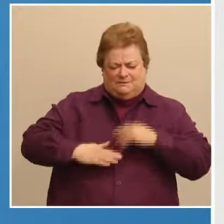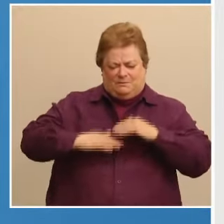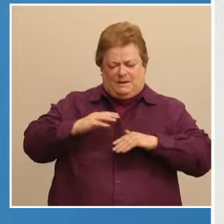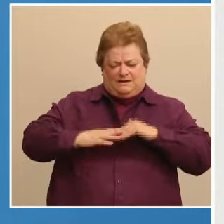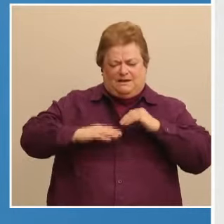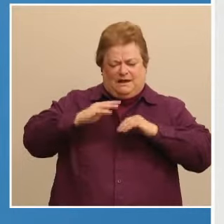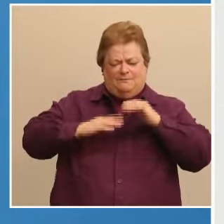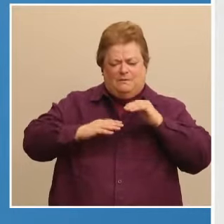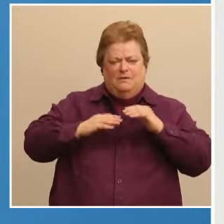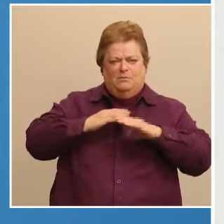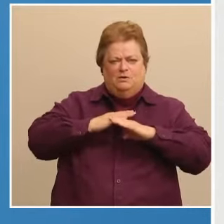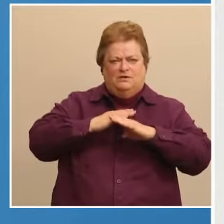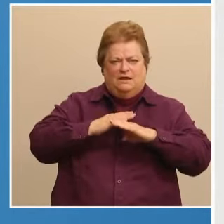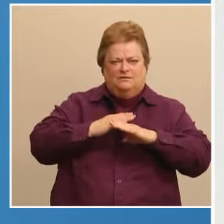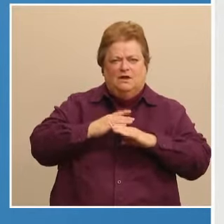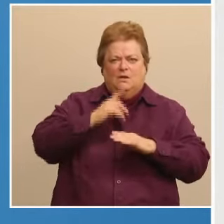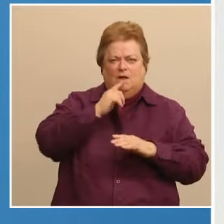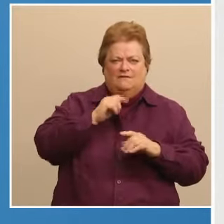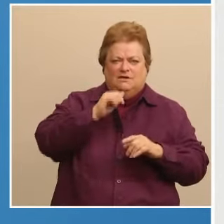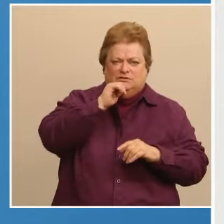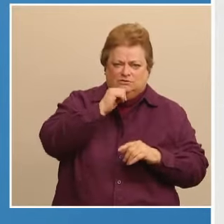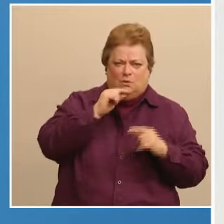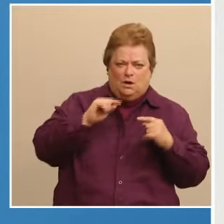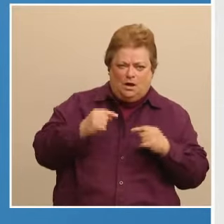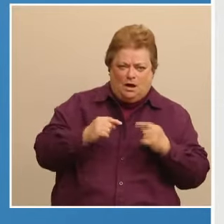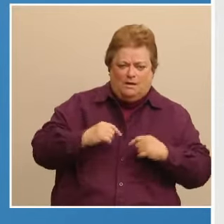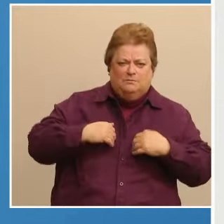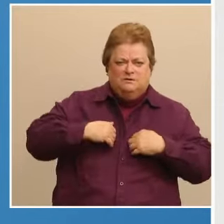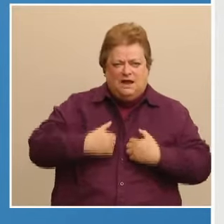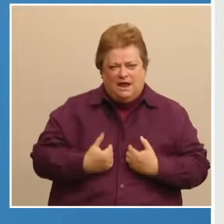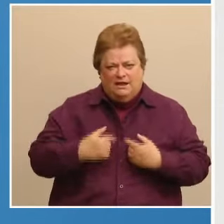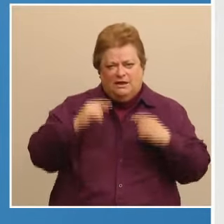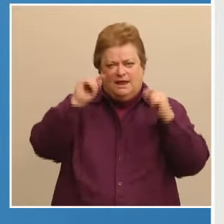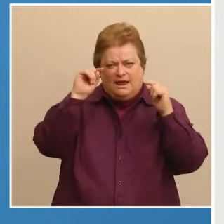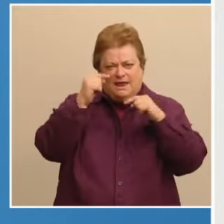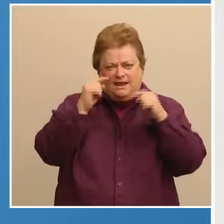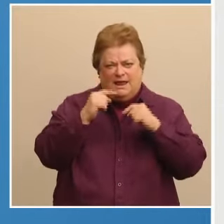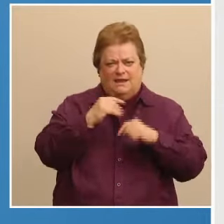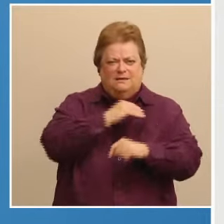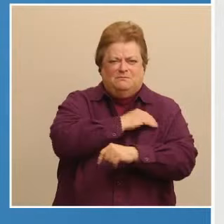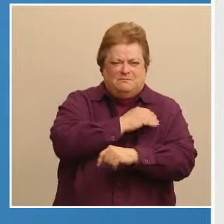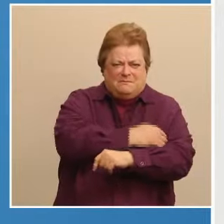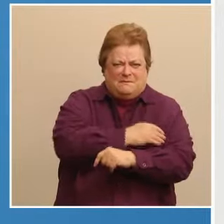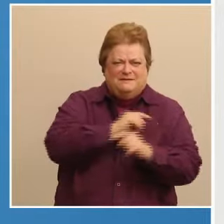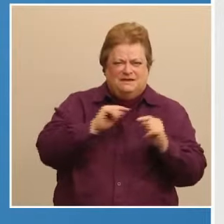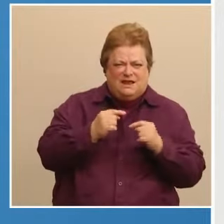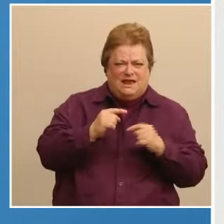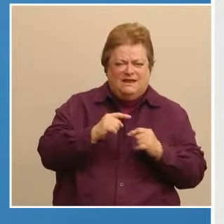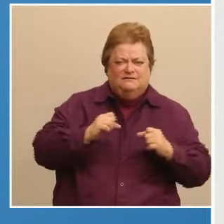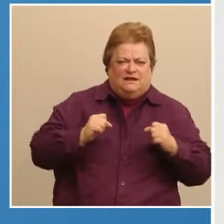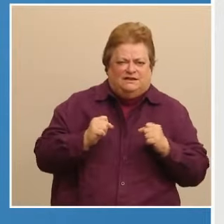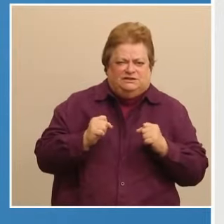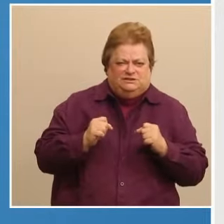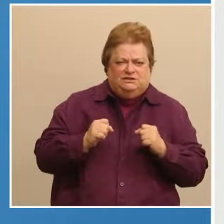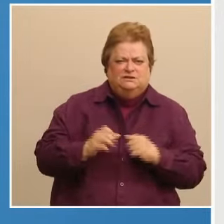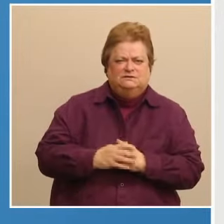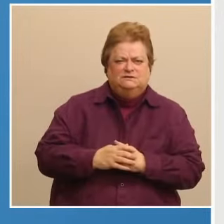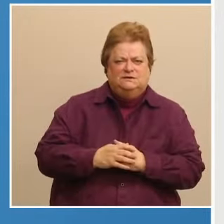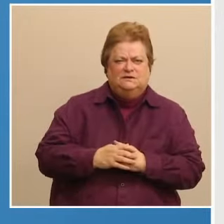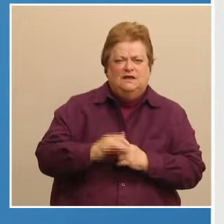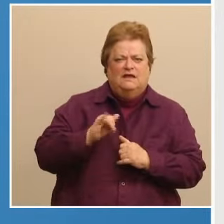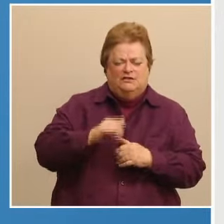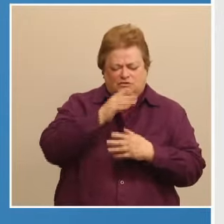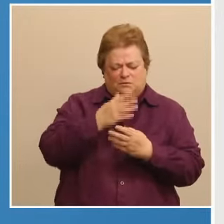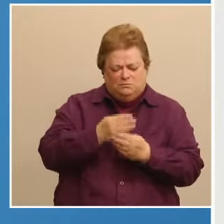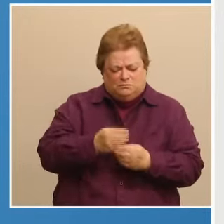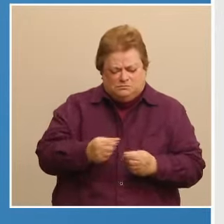most common are sore arm, tiredness, headache, muscle ache, and chills. These symptoms should resolve within a few